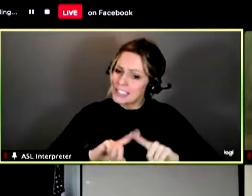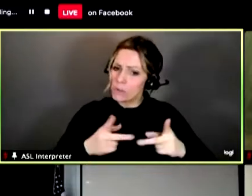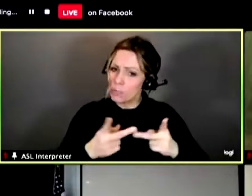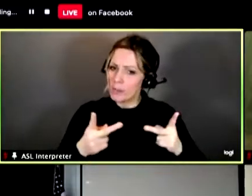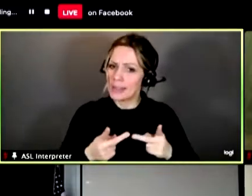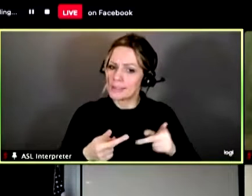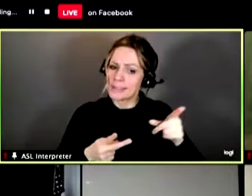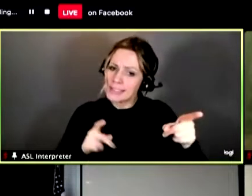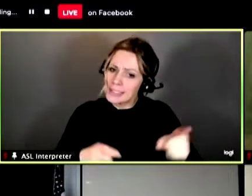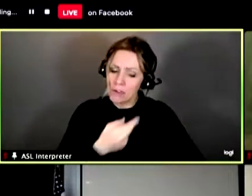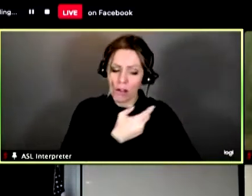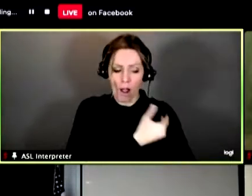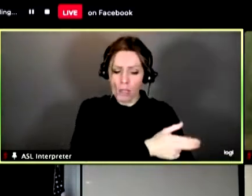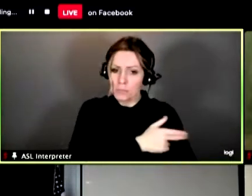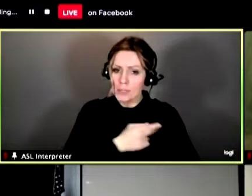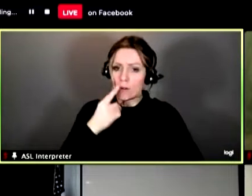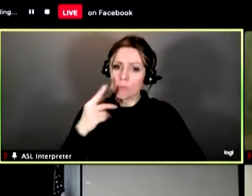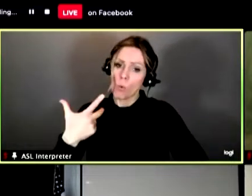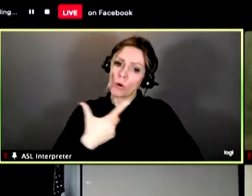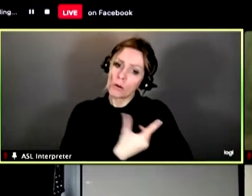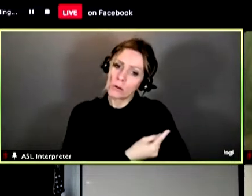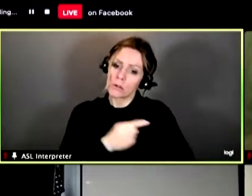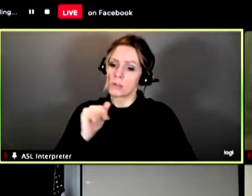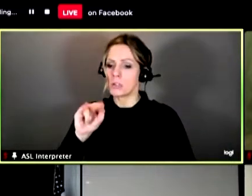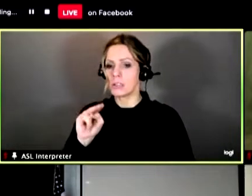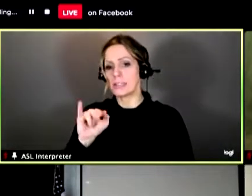get his injection and to go to be